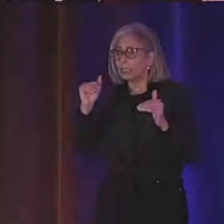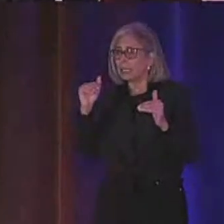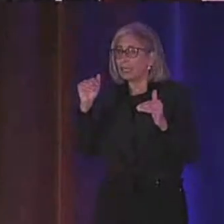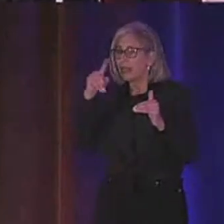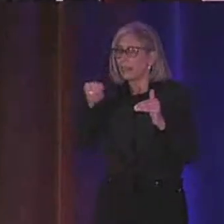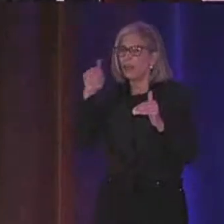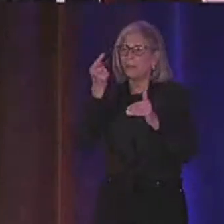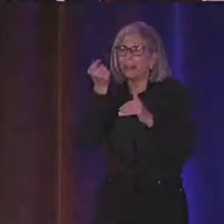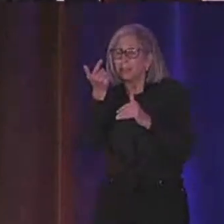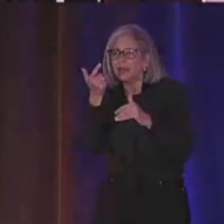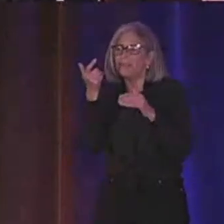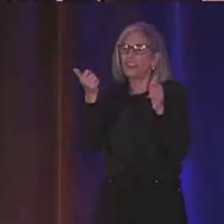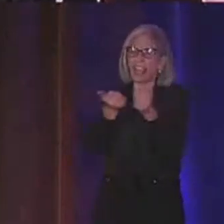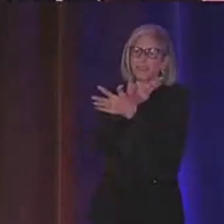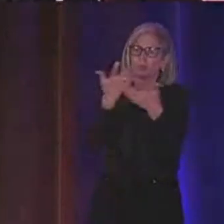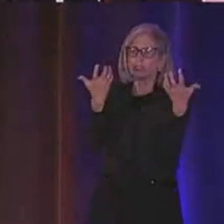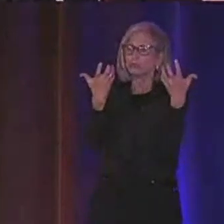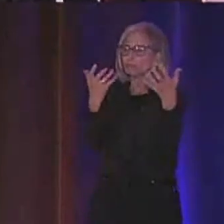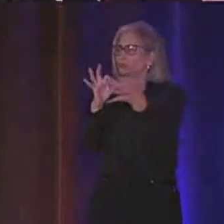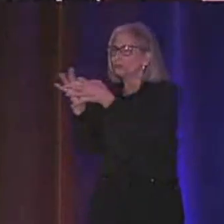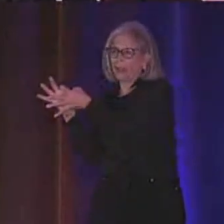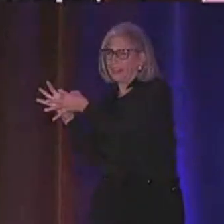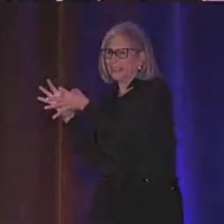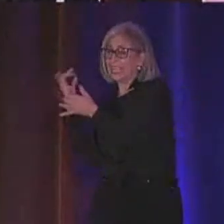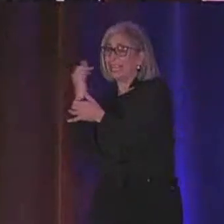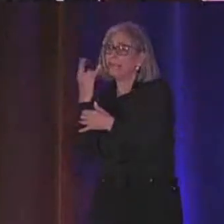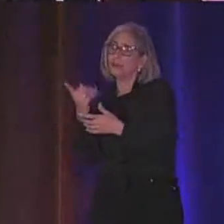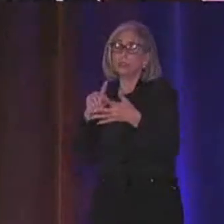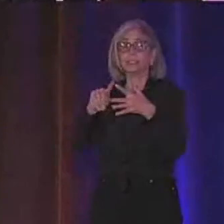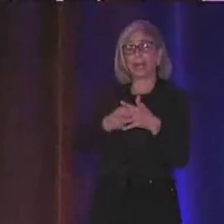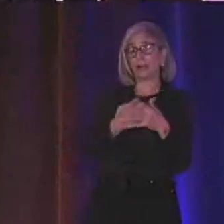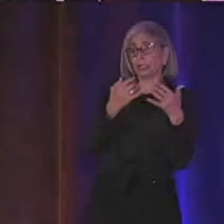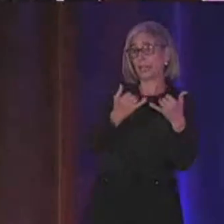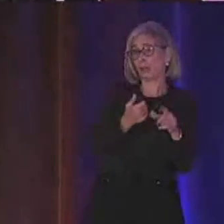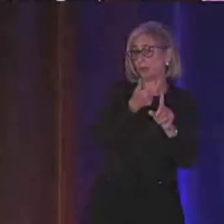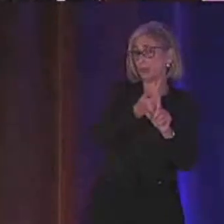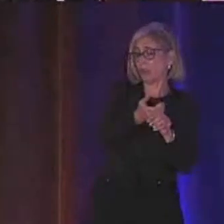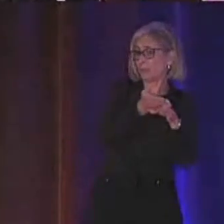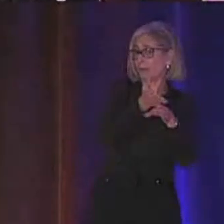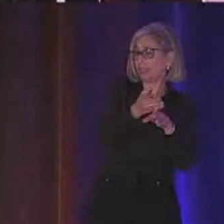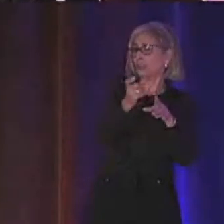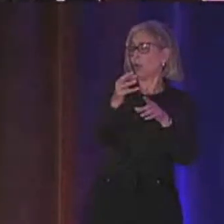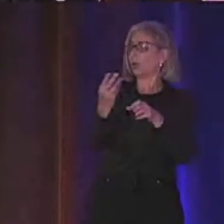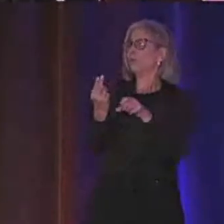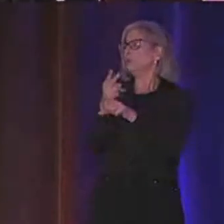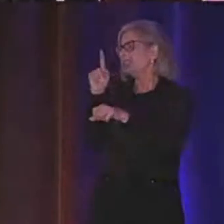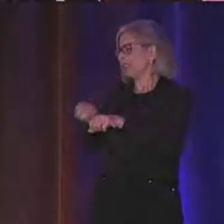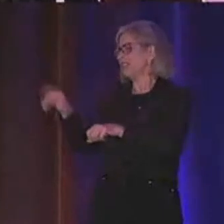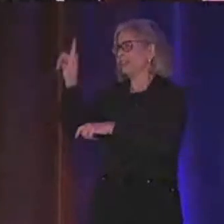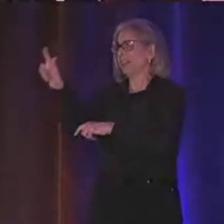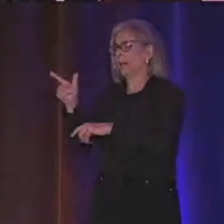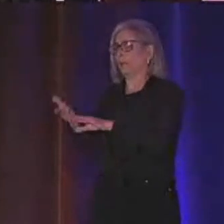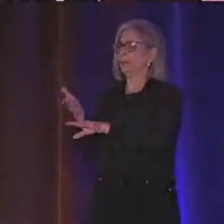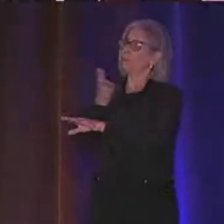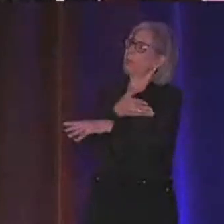little bit of something for everyone in this talk today, whether you're just starting out or you've used these libraries before.